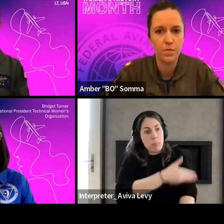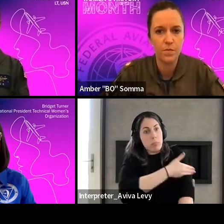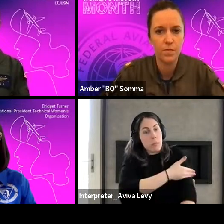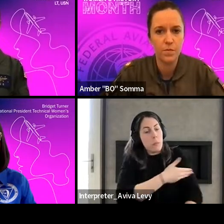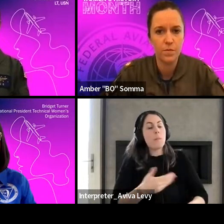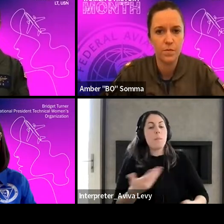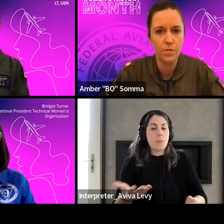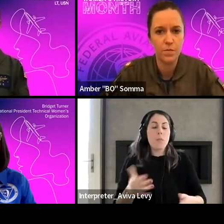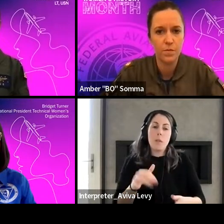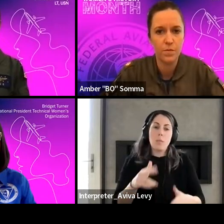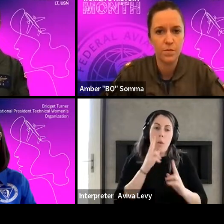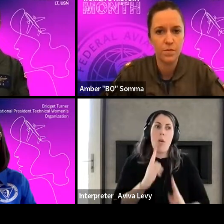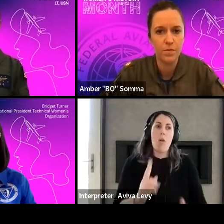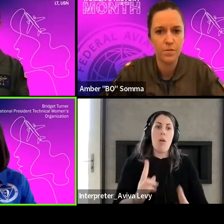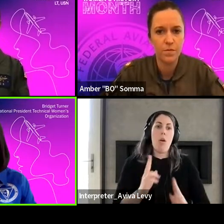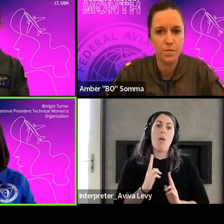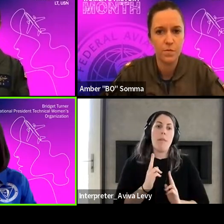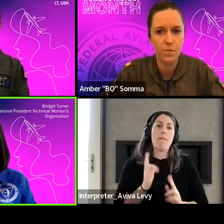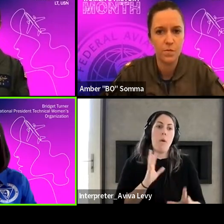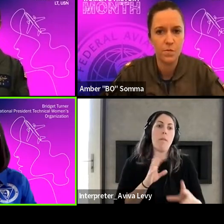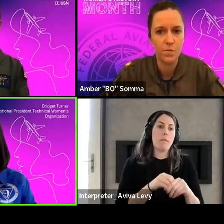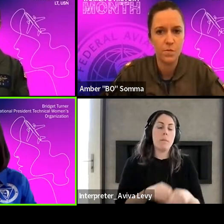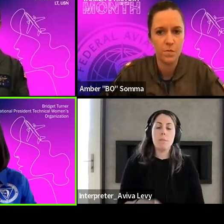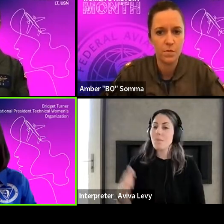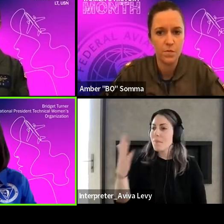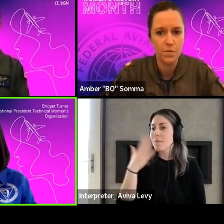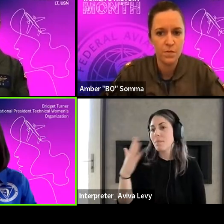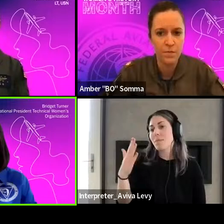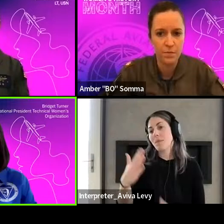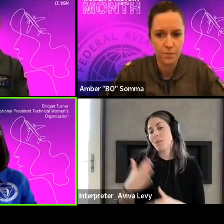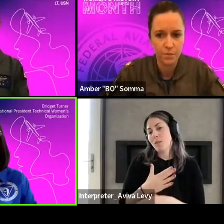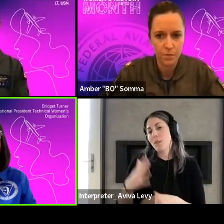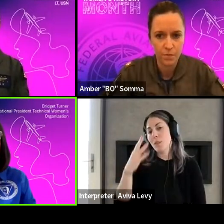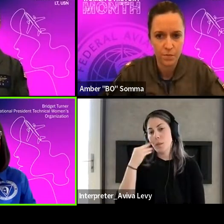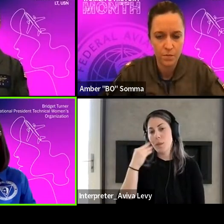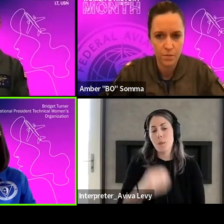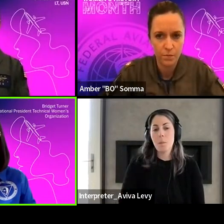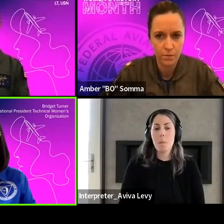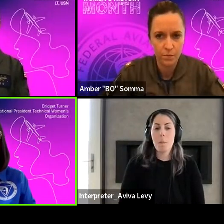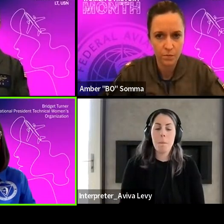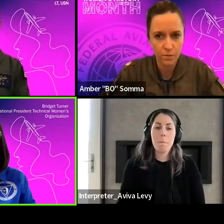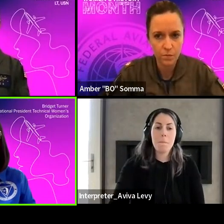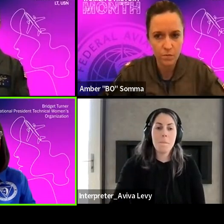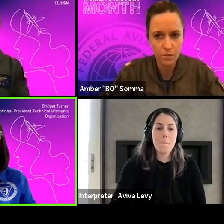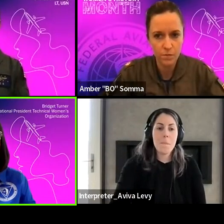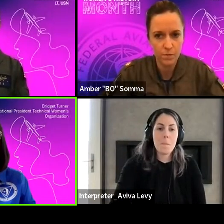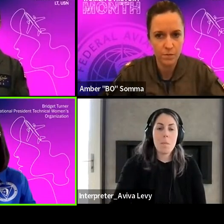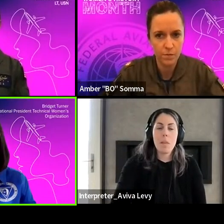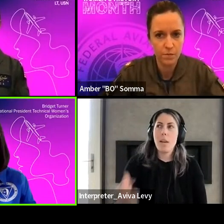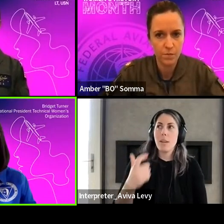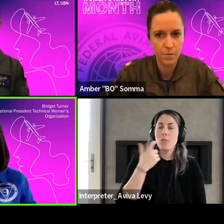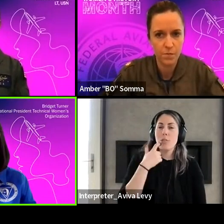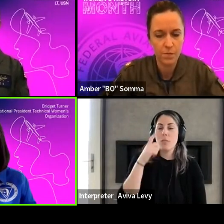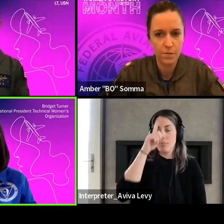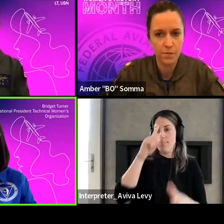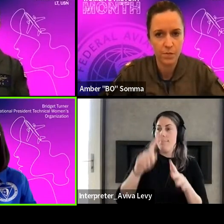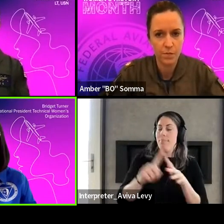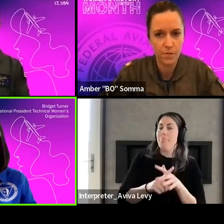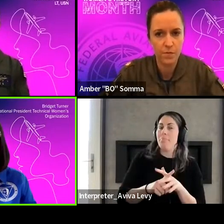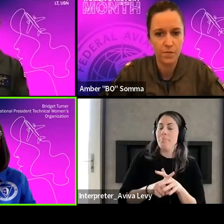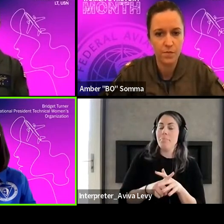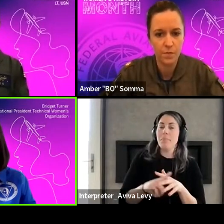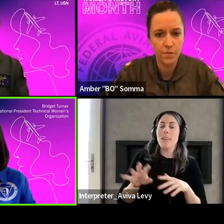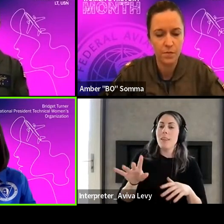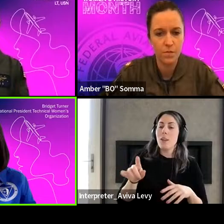that I got to participate in that. Well, thank you for sharing. You know, it really just dawned on me as you were sharing your story